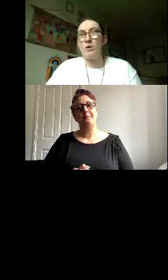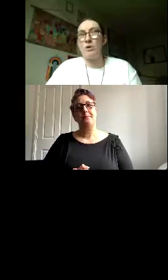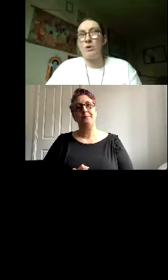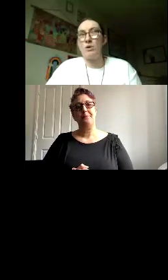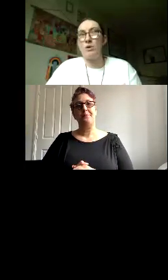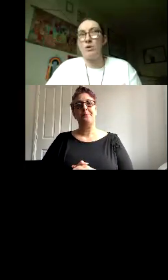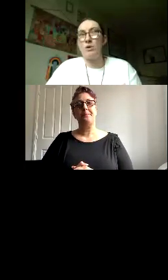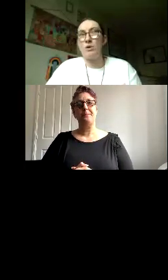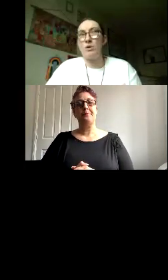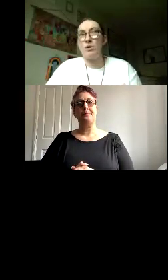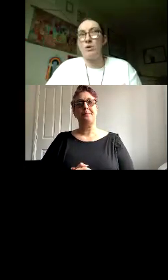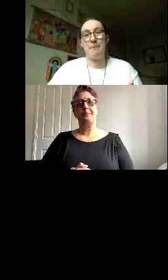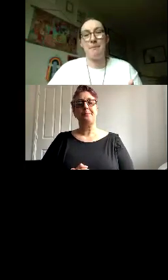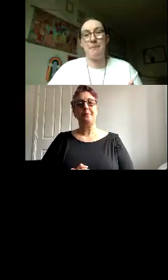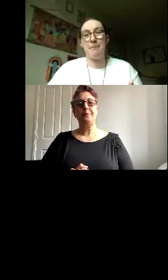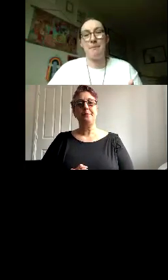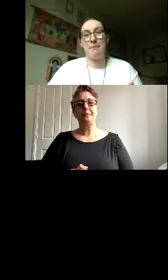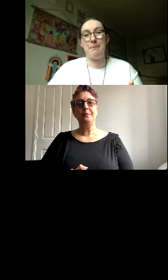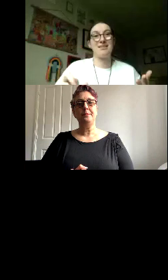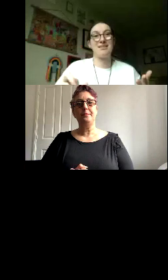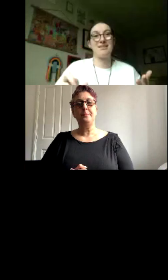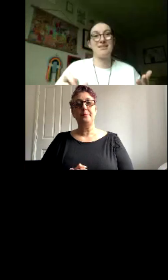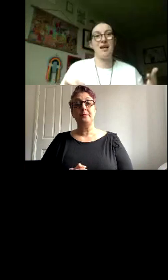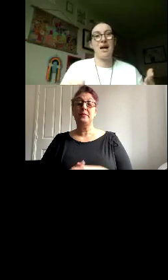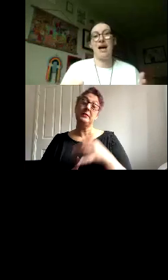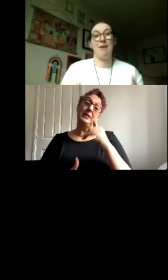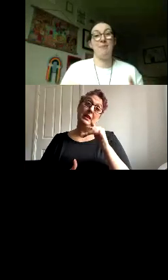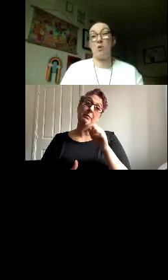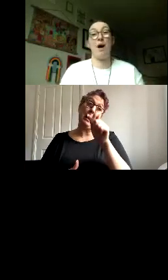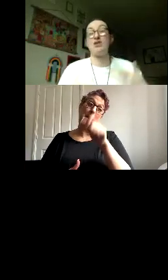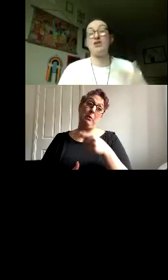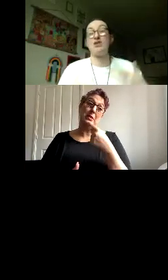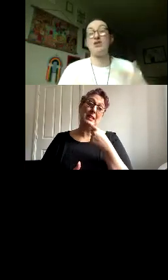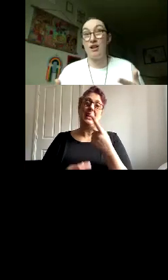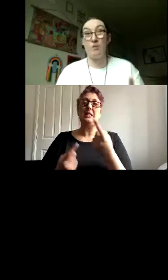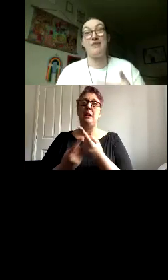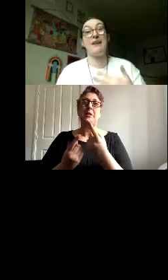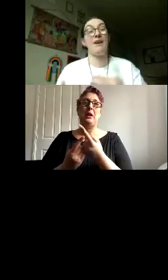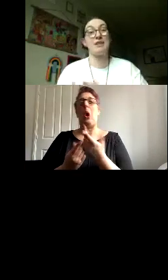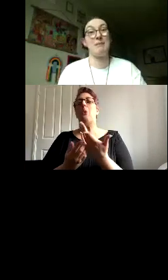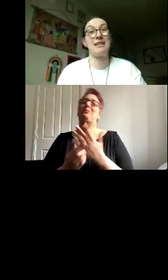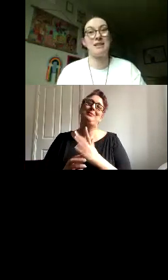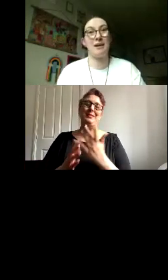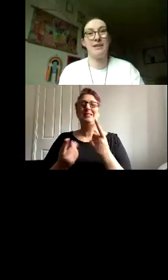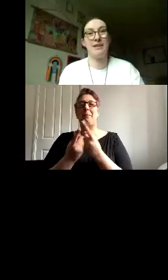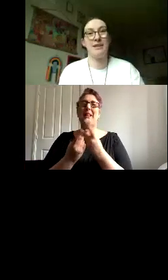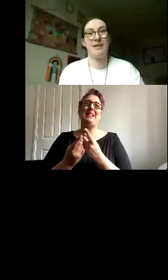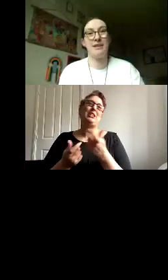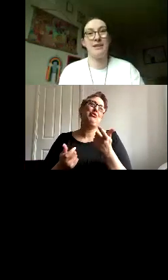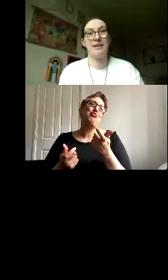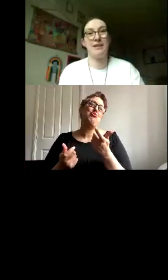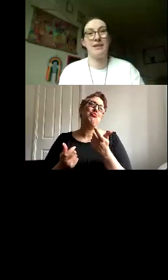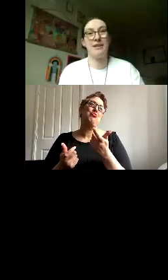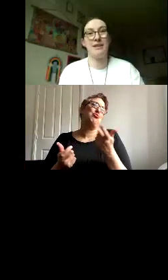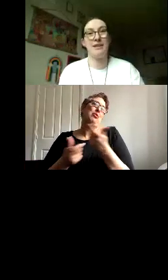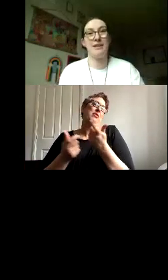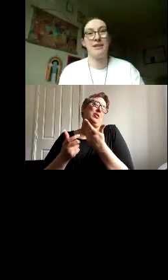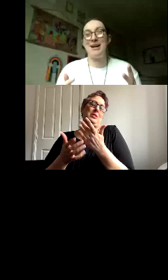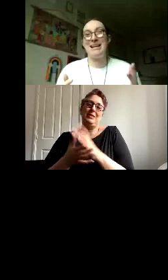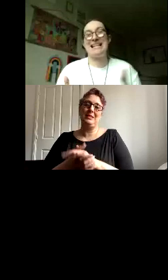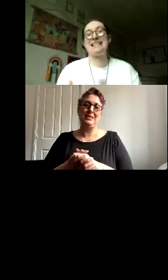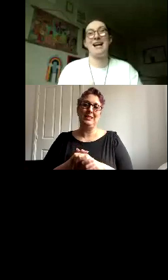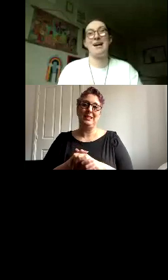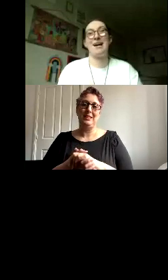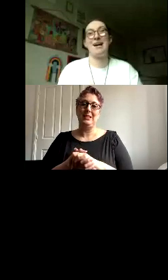Also, often what I see is that people will say something quite trivial with someone. A very common